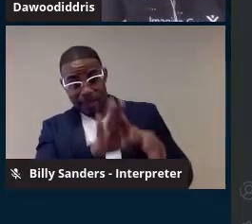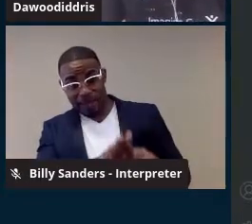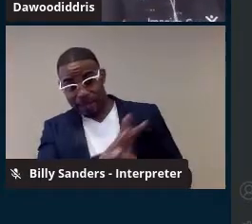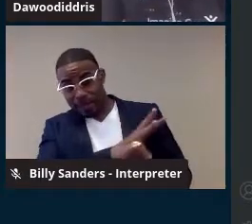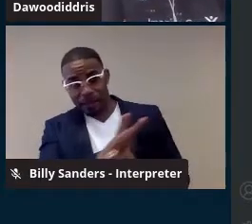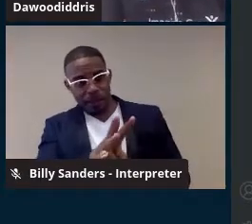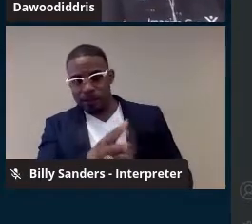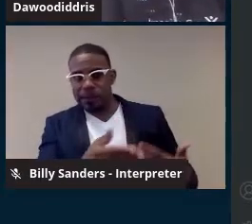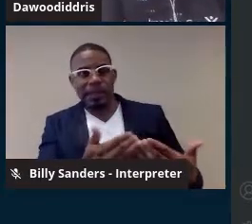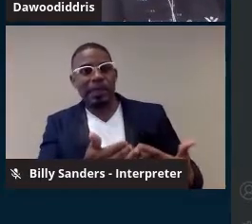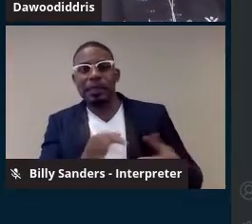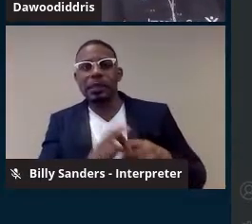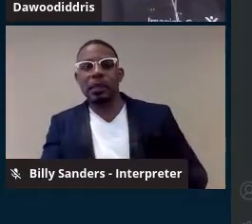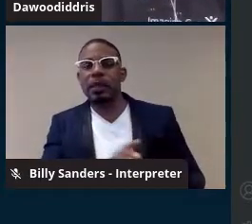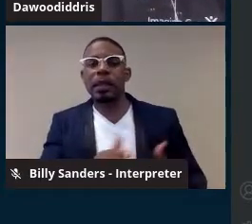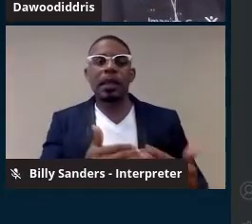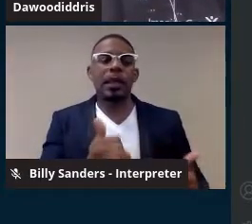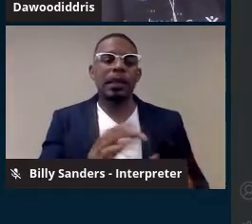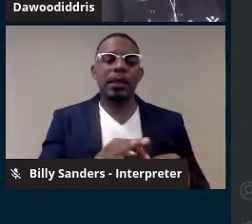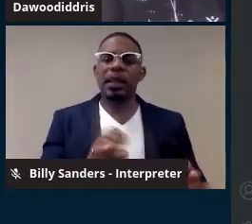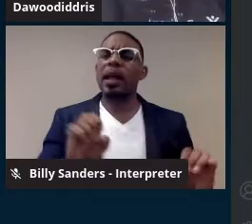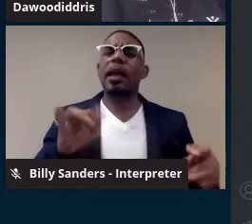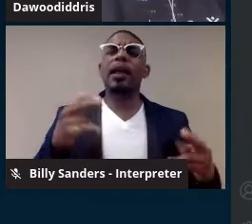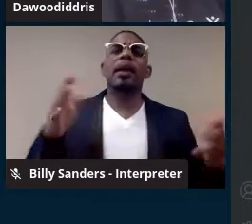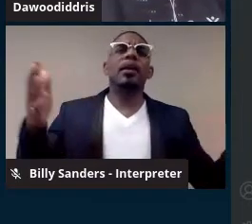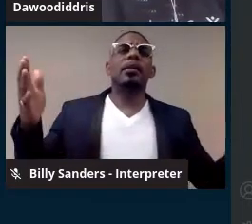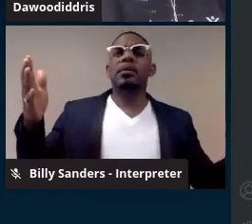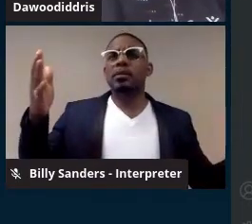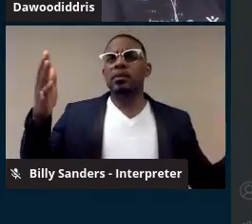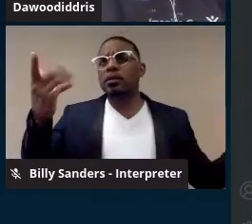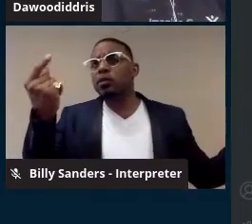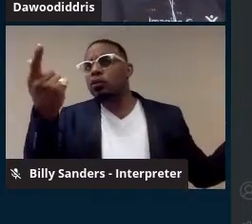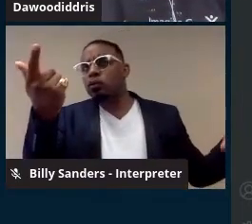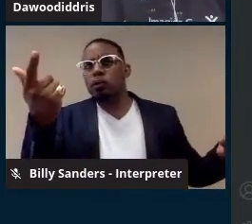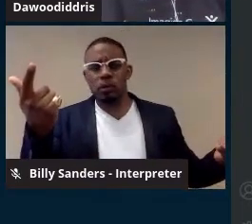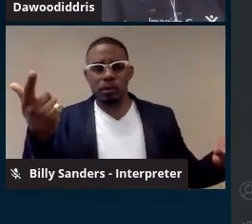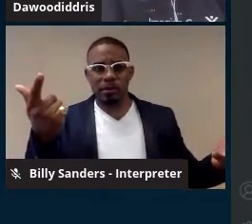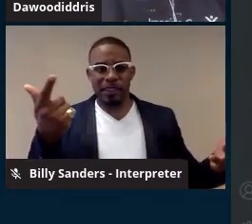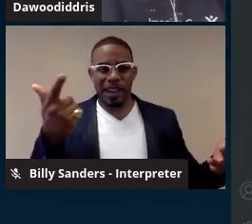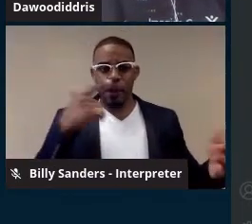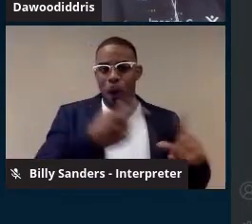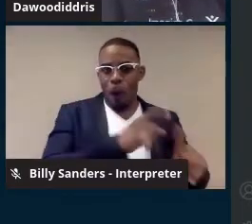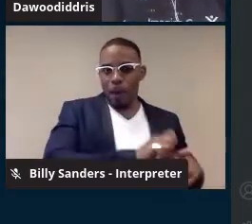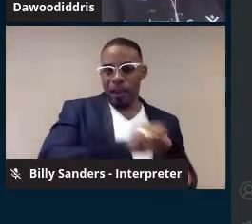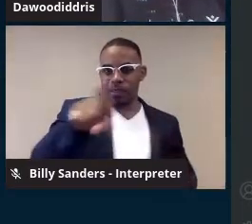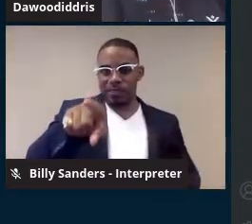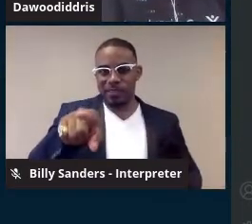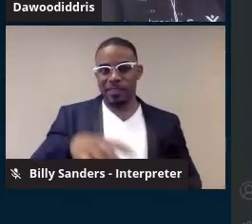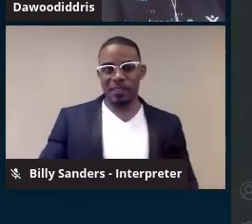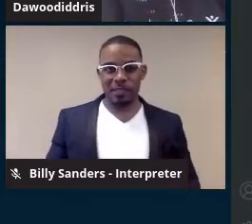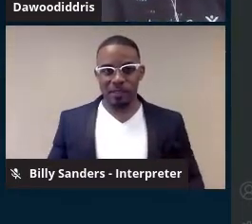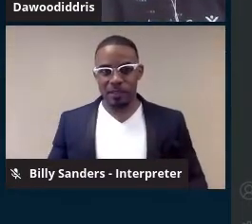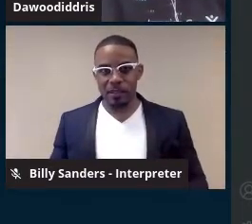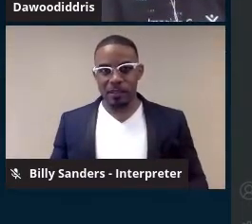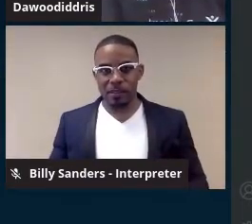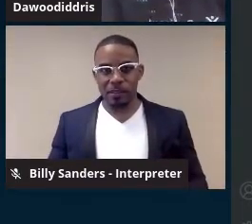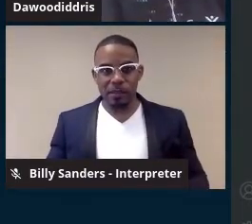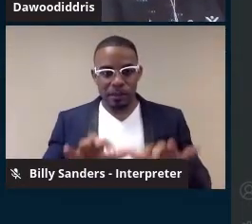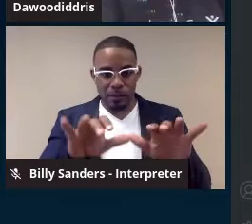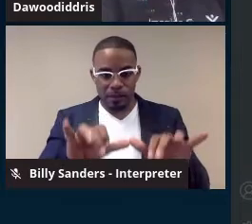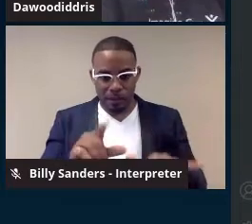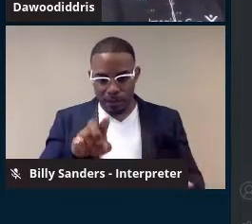data. But we're just going to say that, hey, you got here. All right, so I'll pass in maybe a